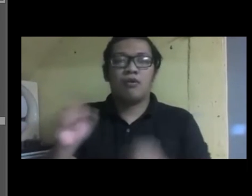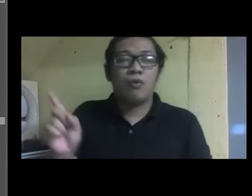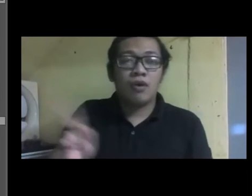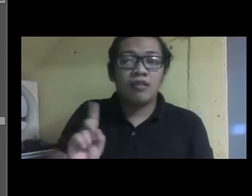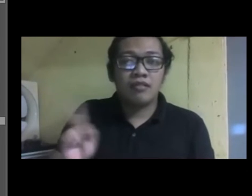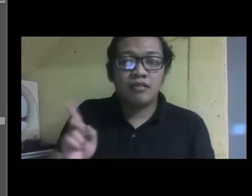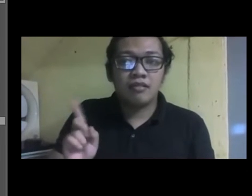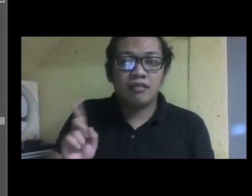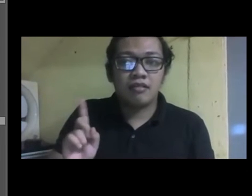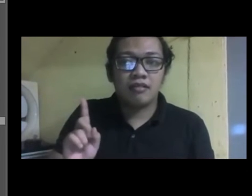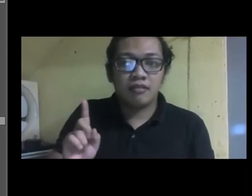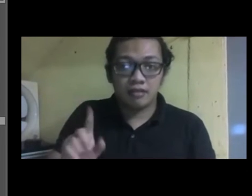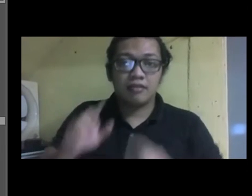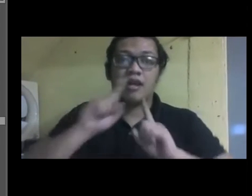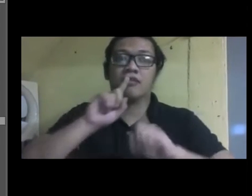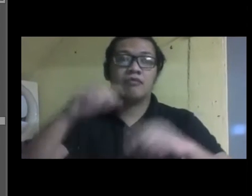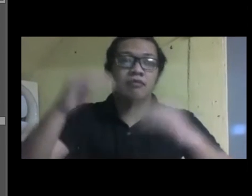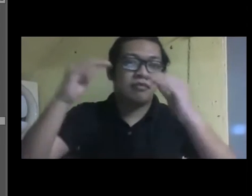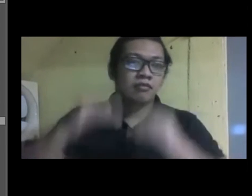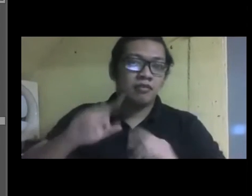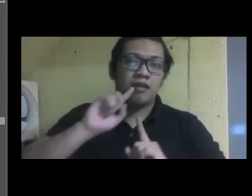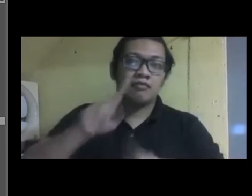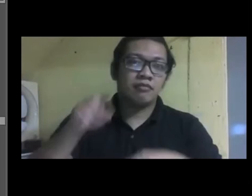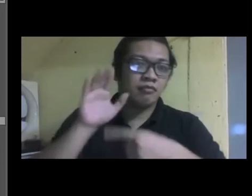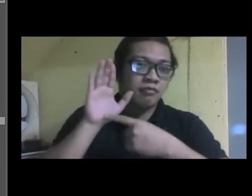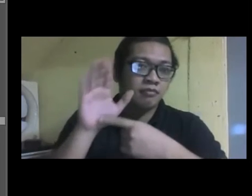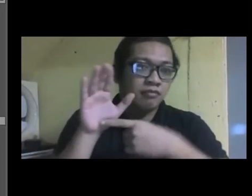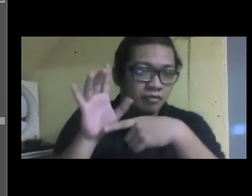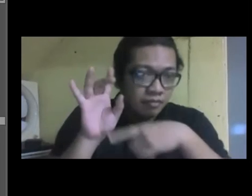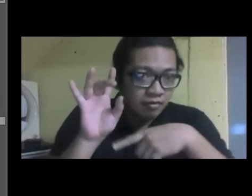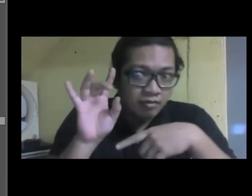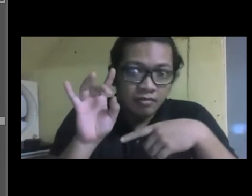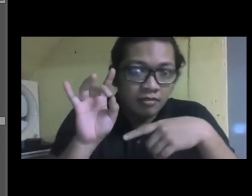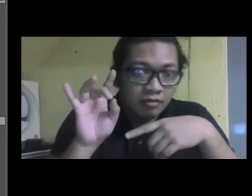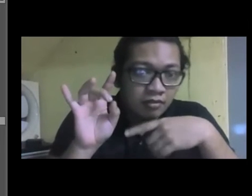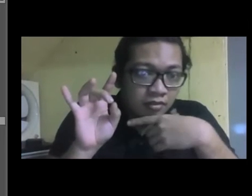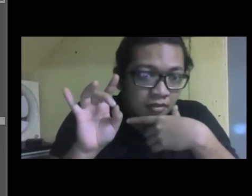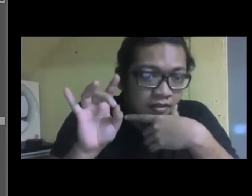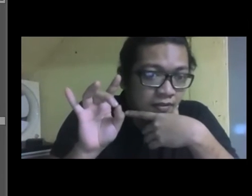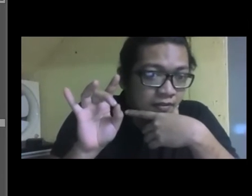So what study tools does he have? okay. Good.